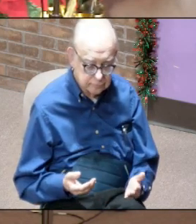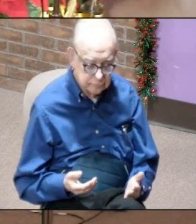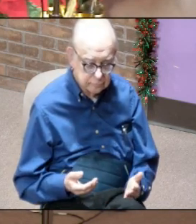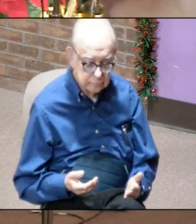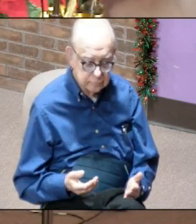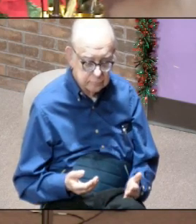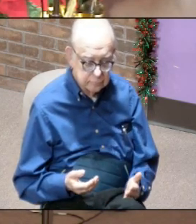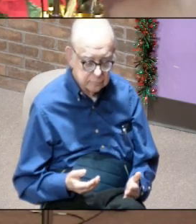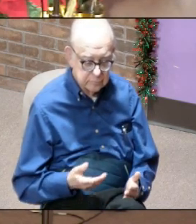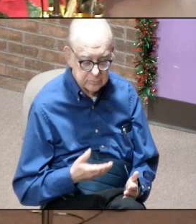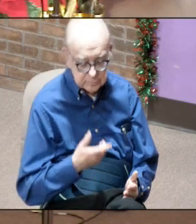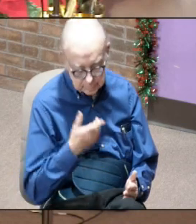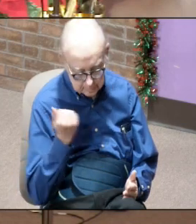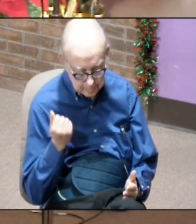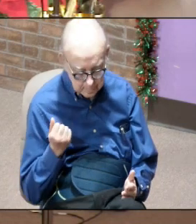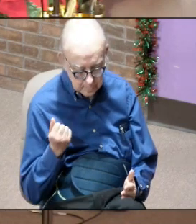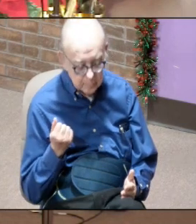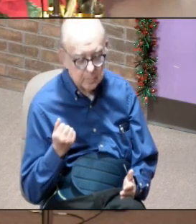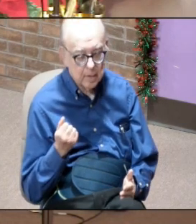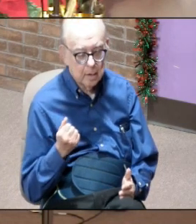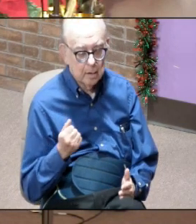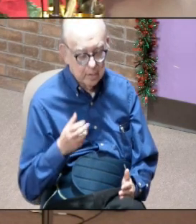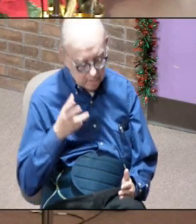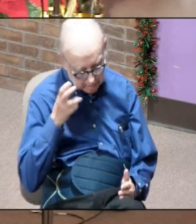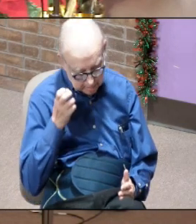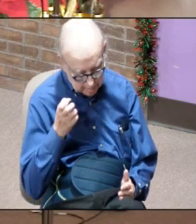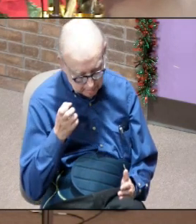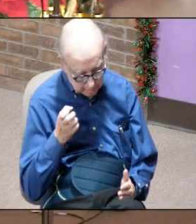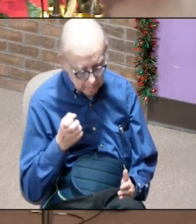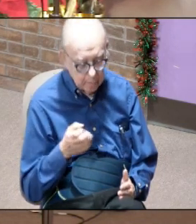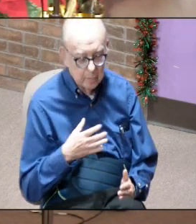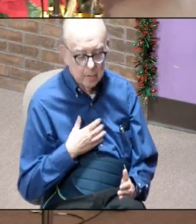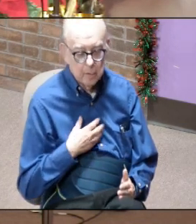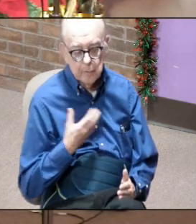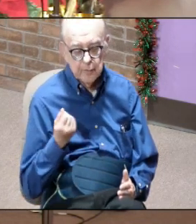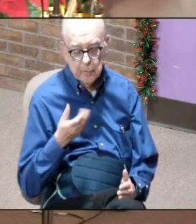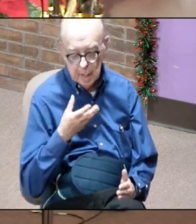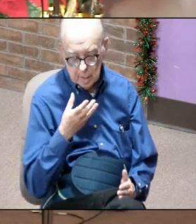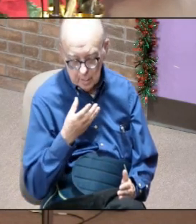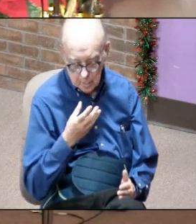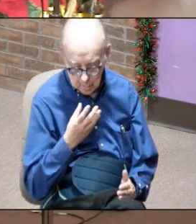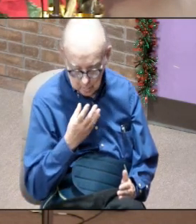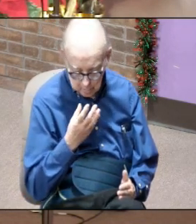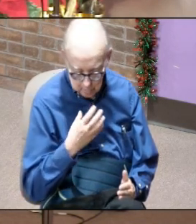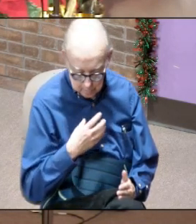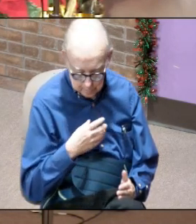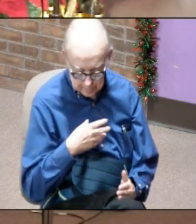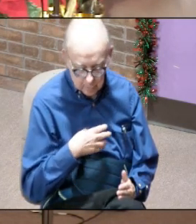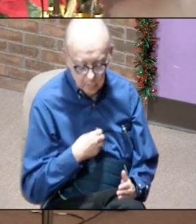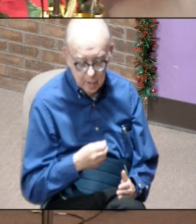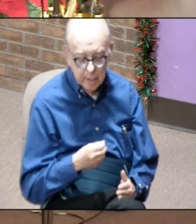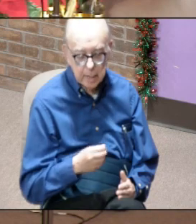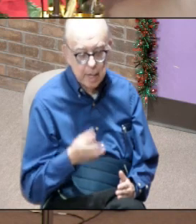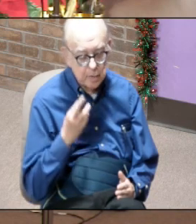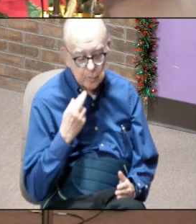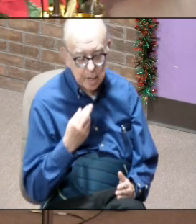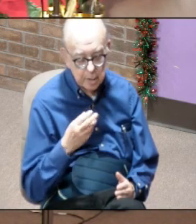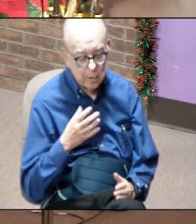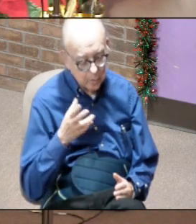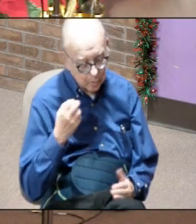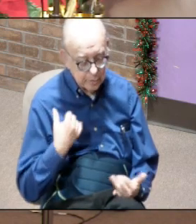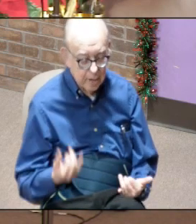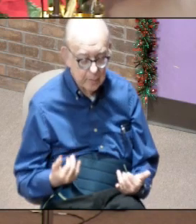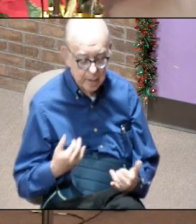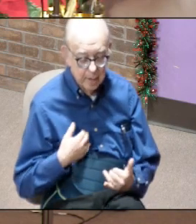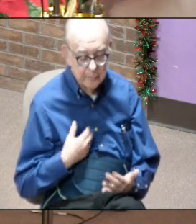horse. We had a white horse, a red horse, now we have a black horse. And what happens is this, that when you